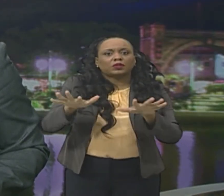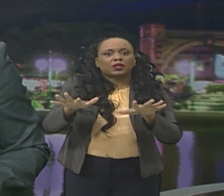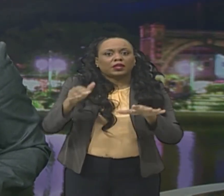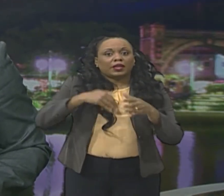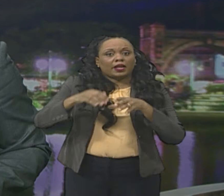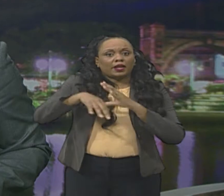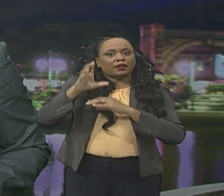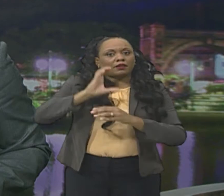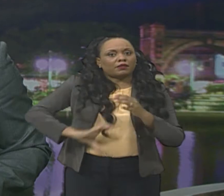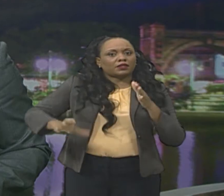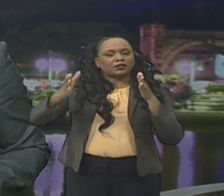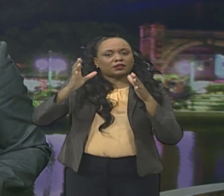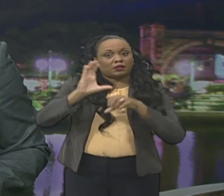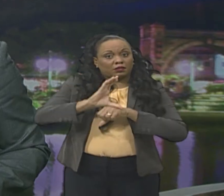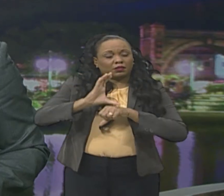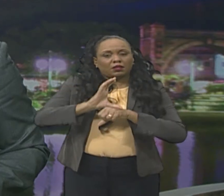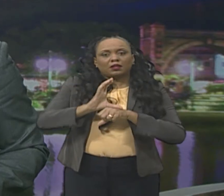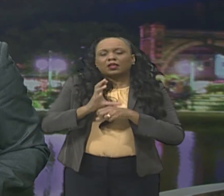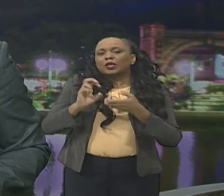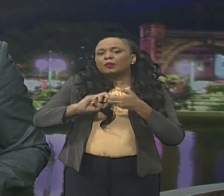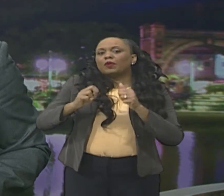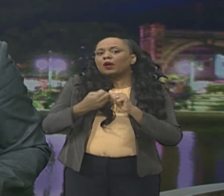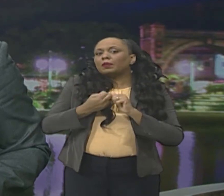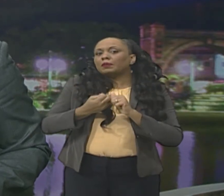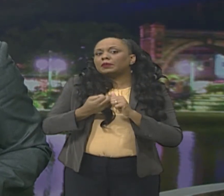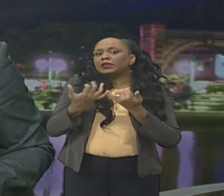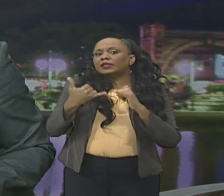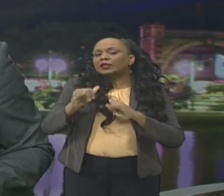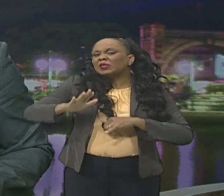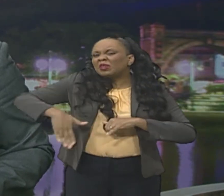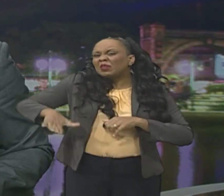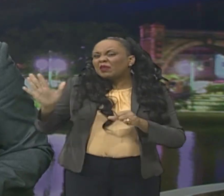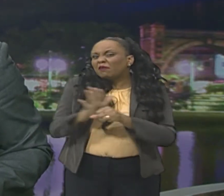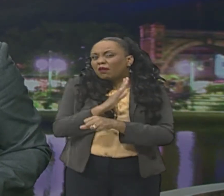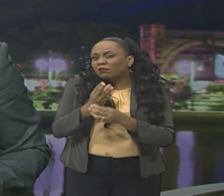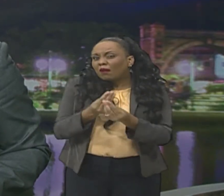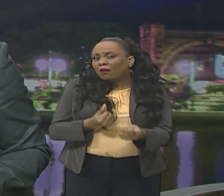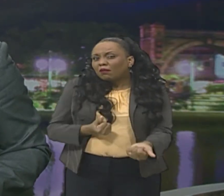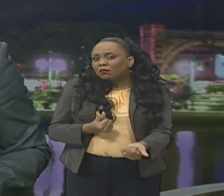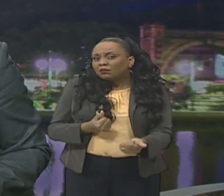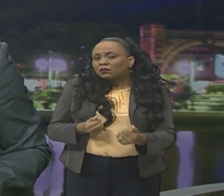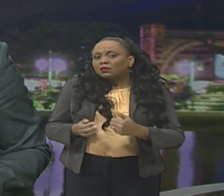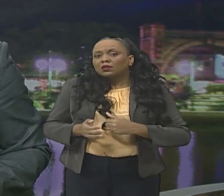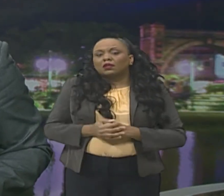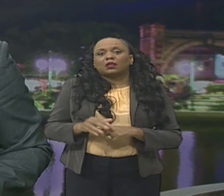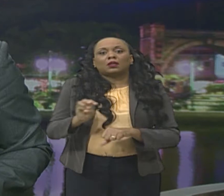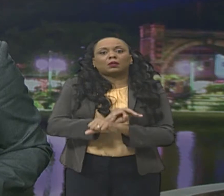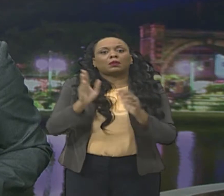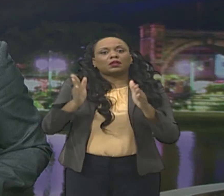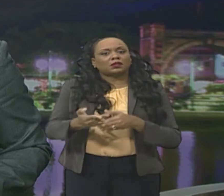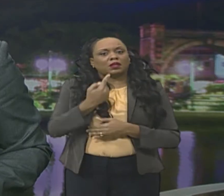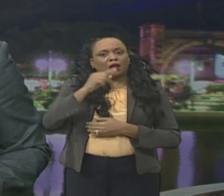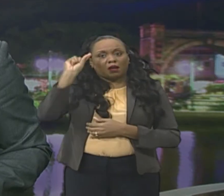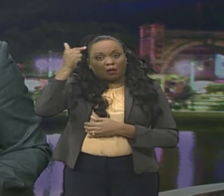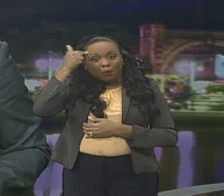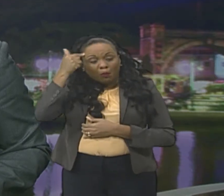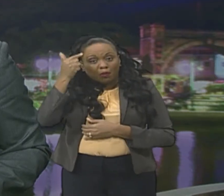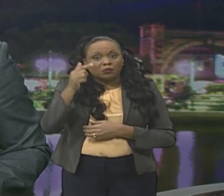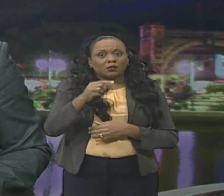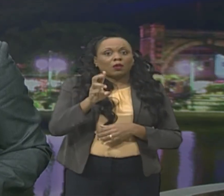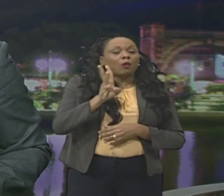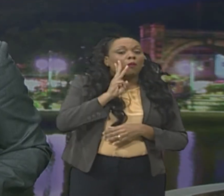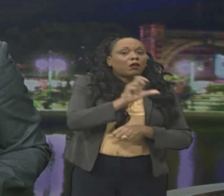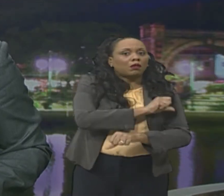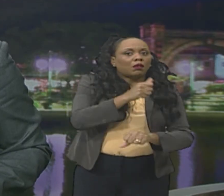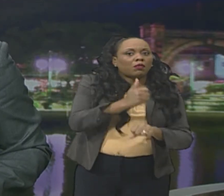South Coast, the issue is not over as yet. Minister of Energy and Water Resources Wilfred Abrams says government and BWA crews